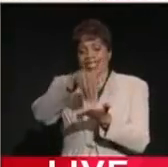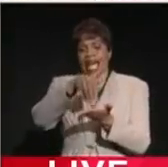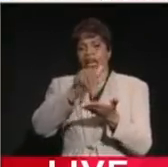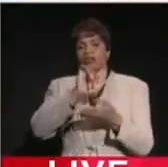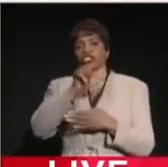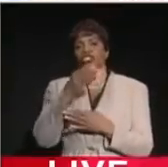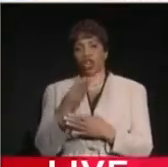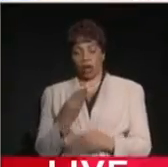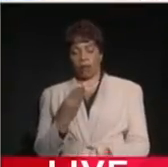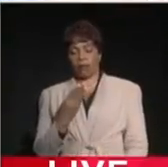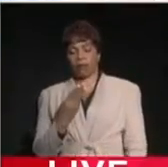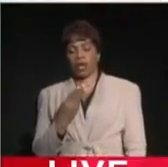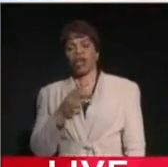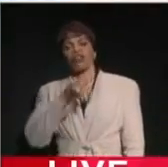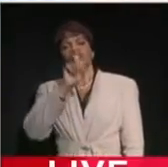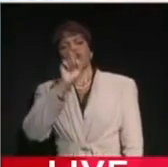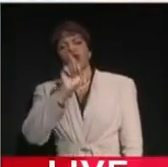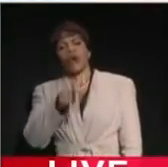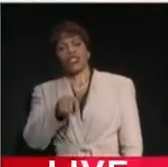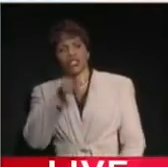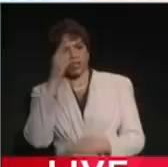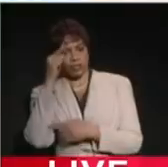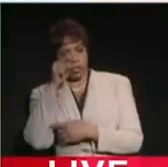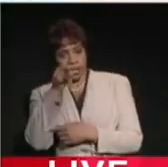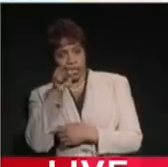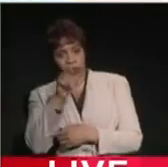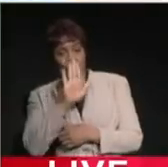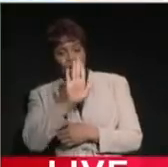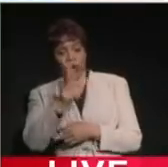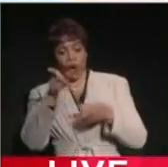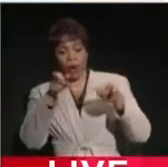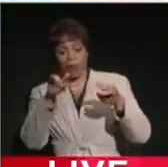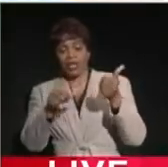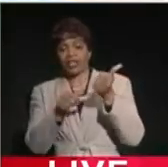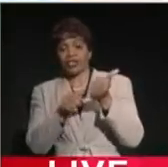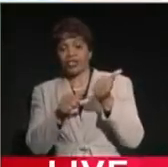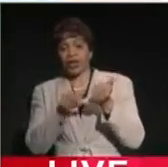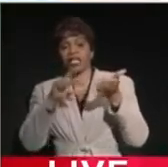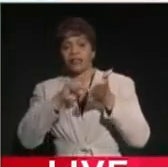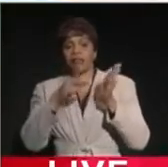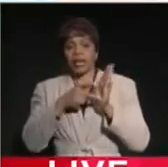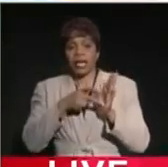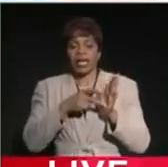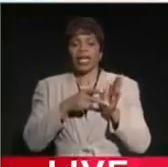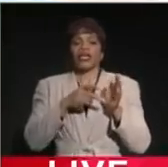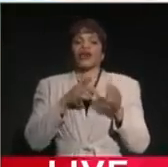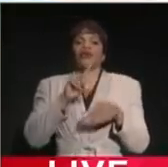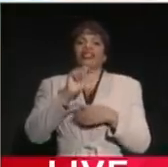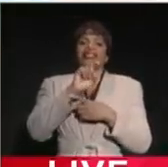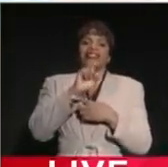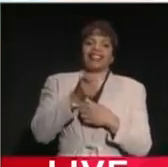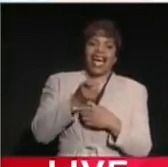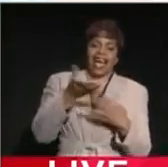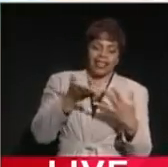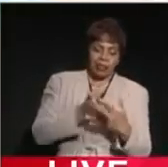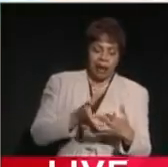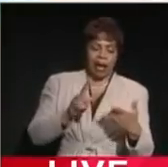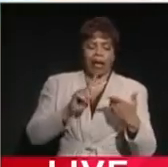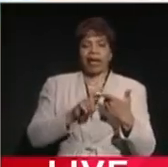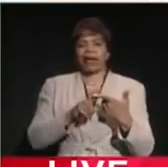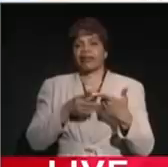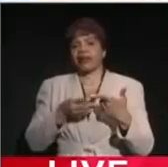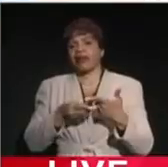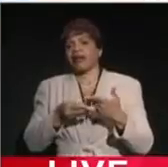How far would you go? How far would your administration go with incentives, tax breaks, subsidies,